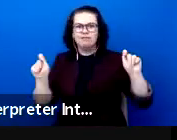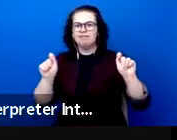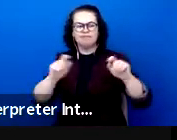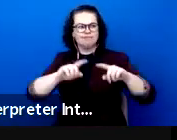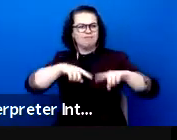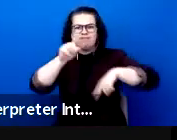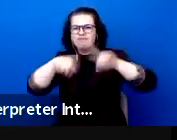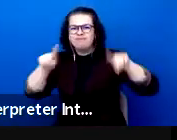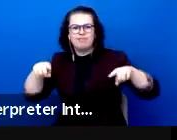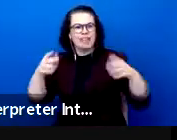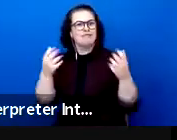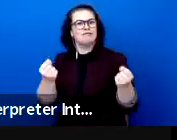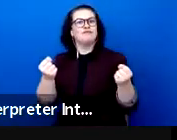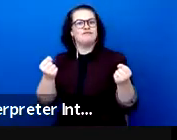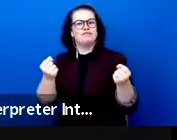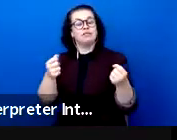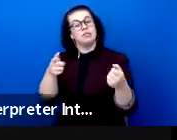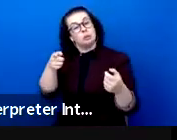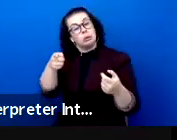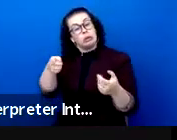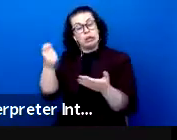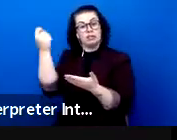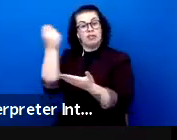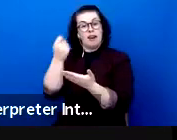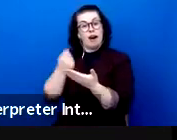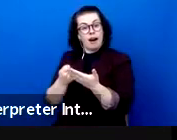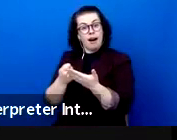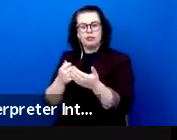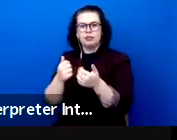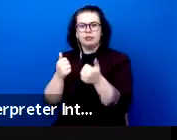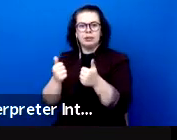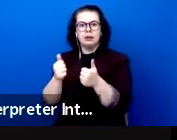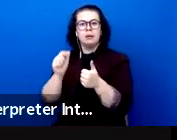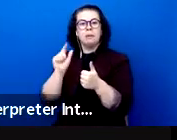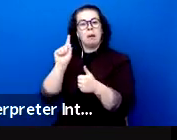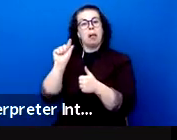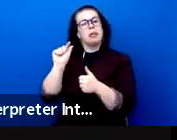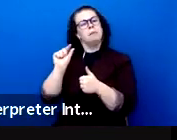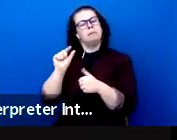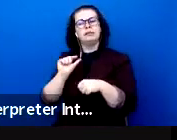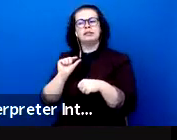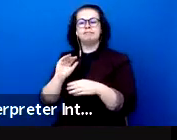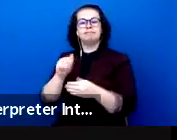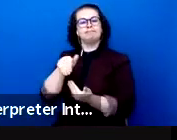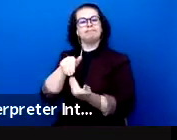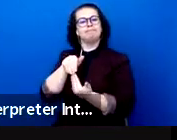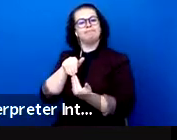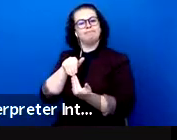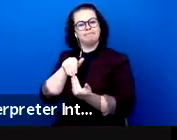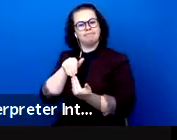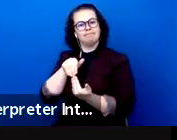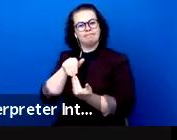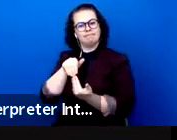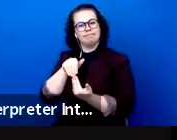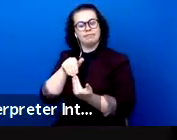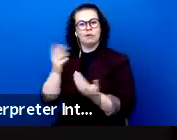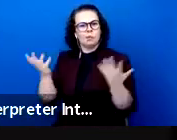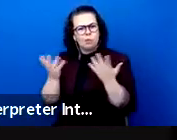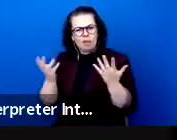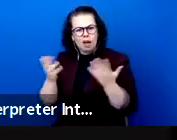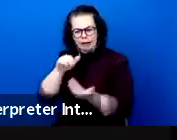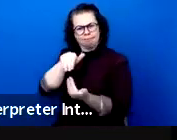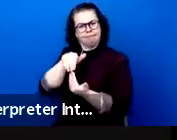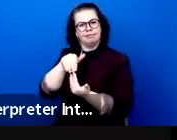also be sometimes a little bit conservative, since it's always based on an